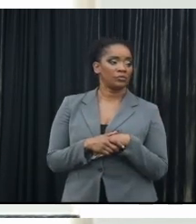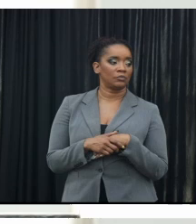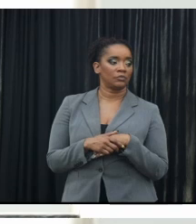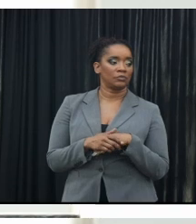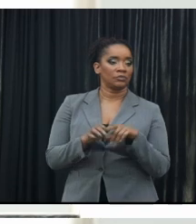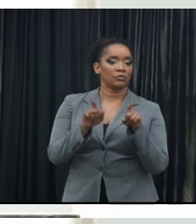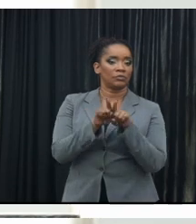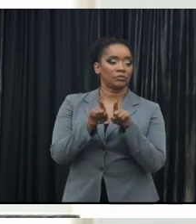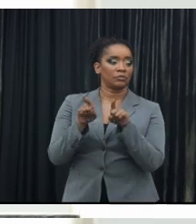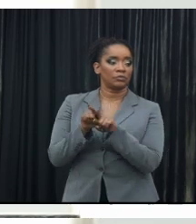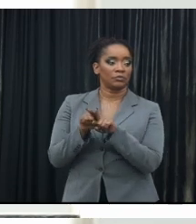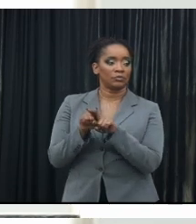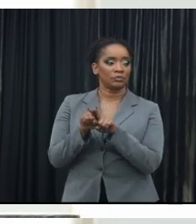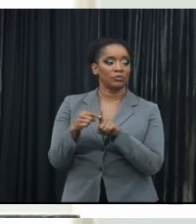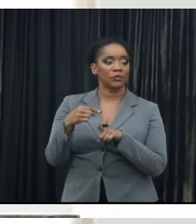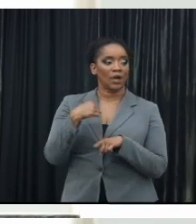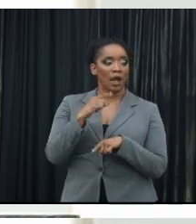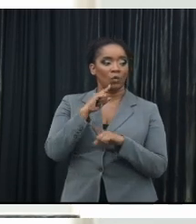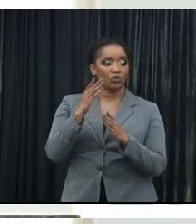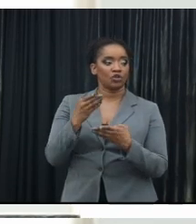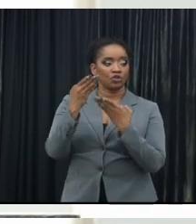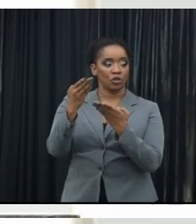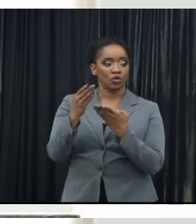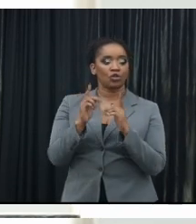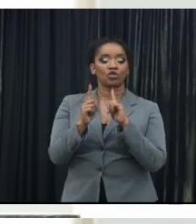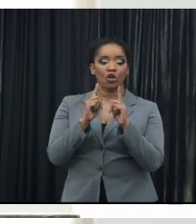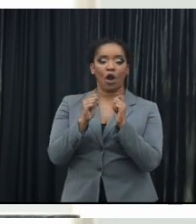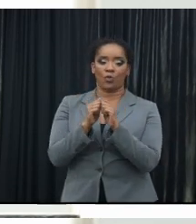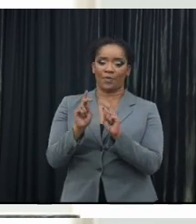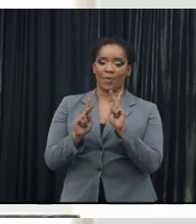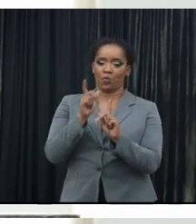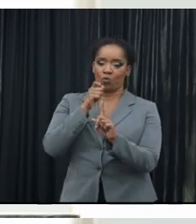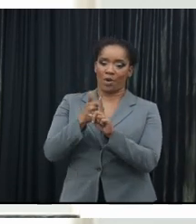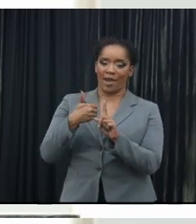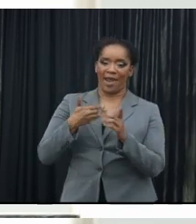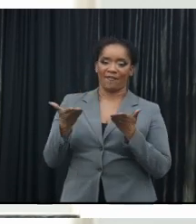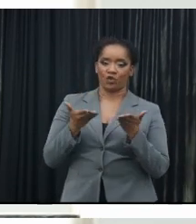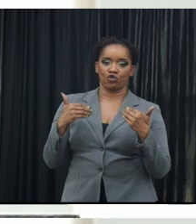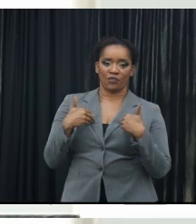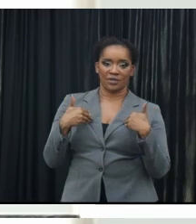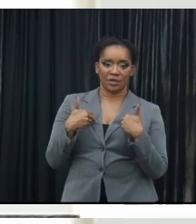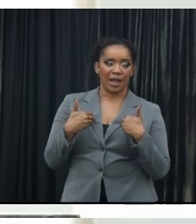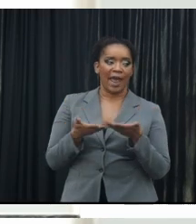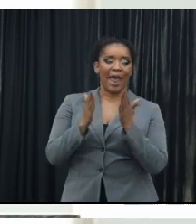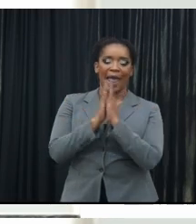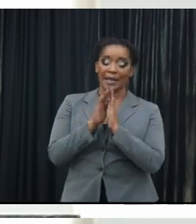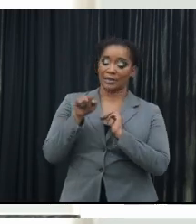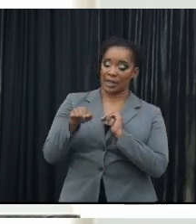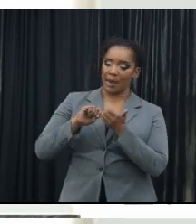Also, I would just suggest talk to the person with the service dog and ask them how they would like to handle